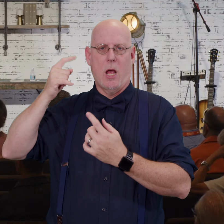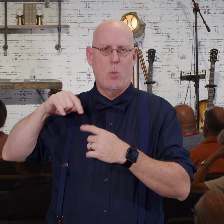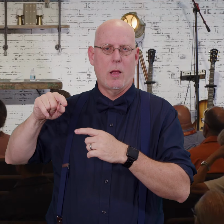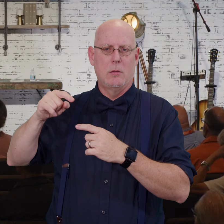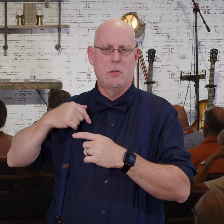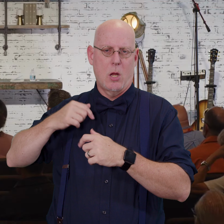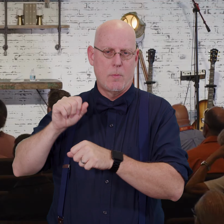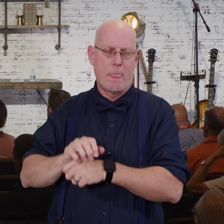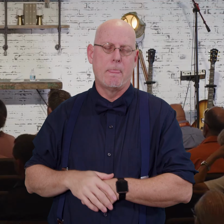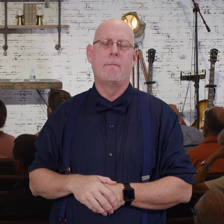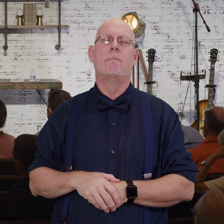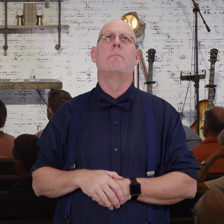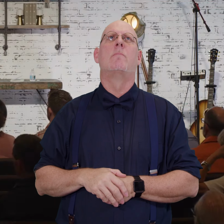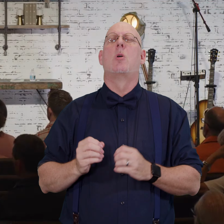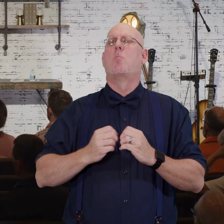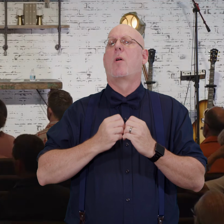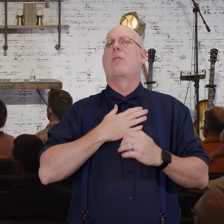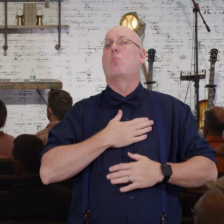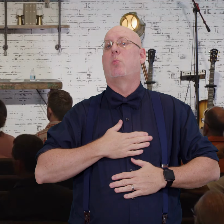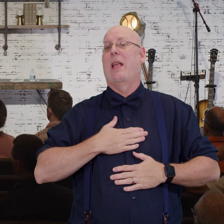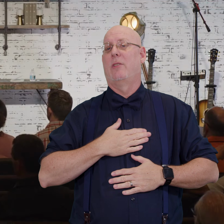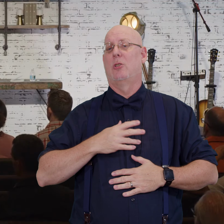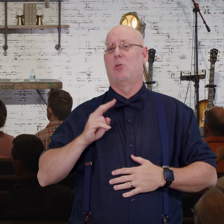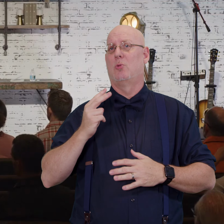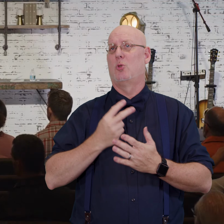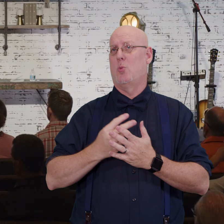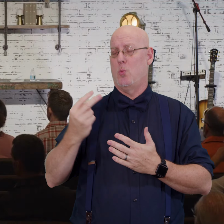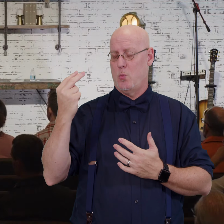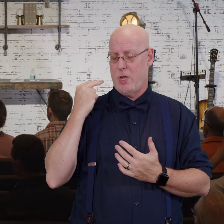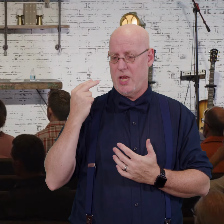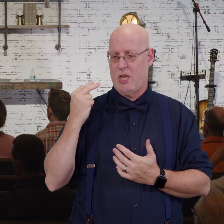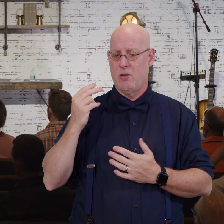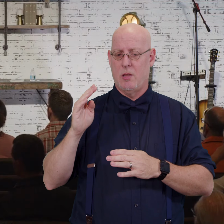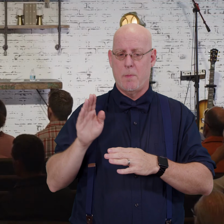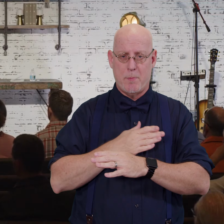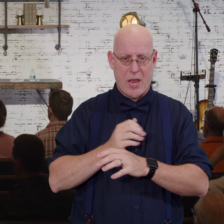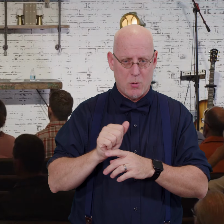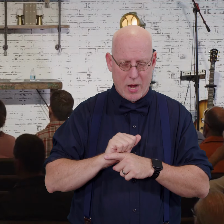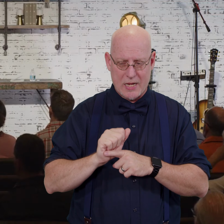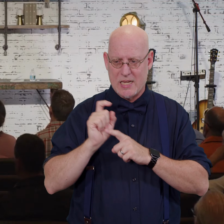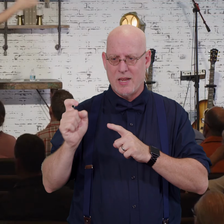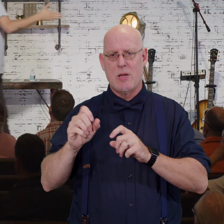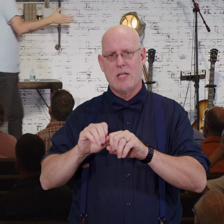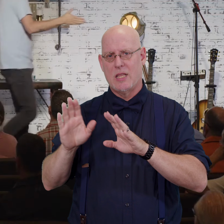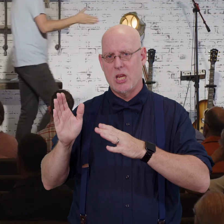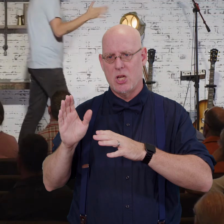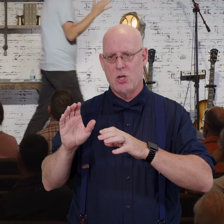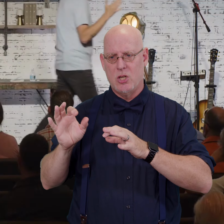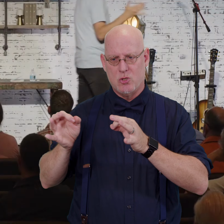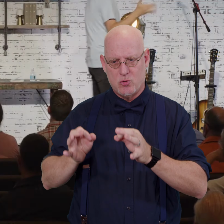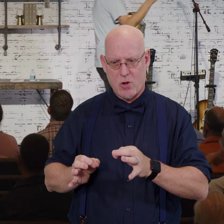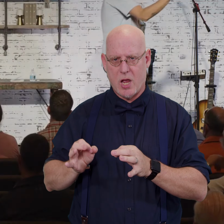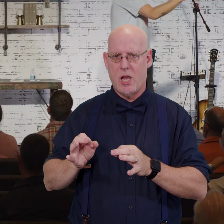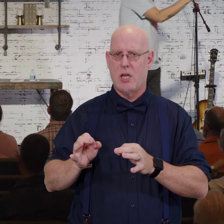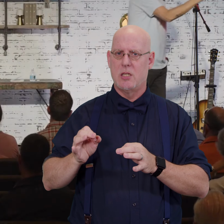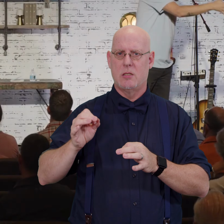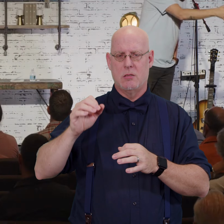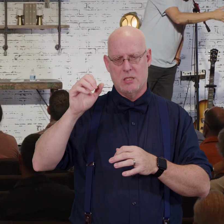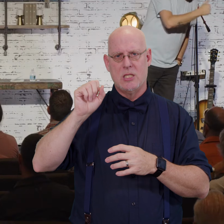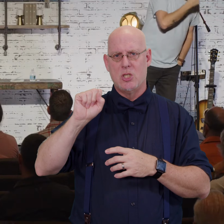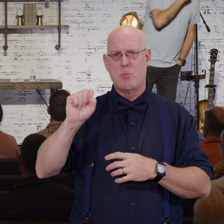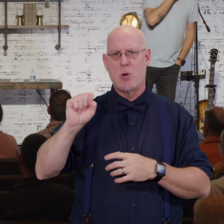And so that is more of a privilege, and two Thursdays ago, we're doing band practice, and I give my kids really clear instruction, and Spurgeon was